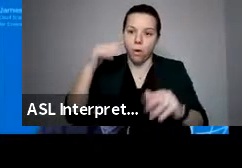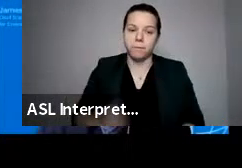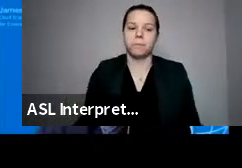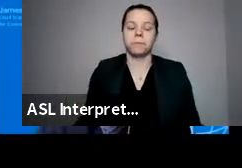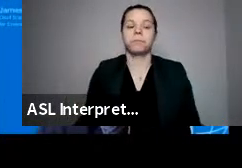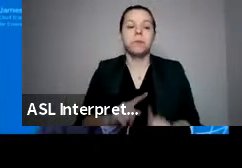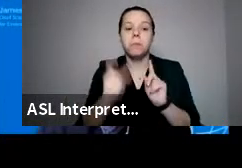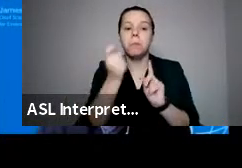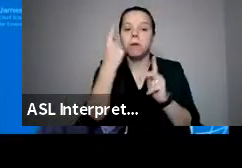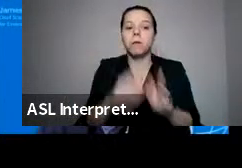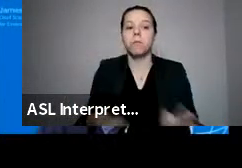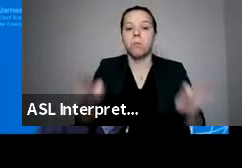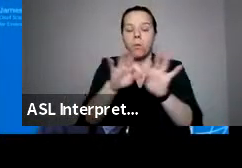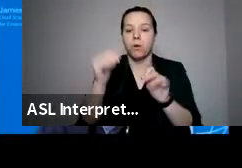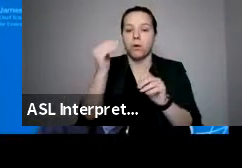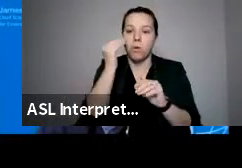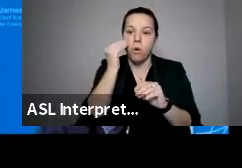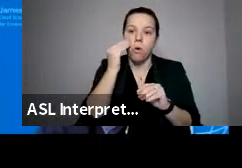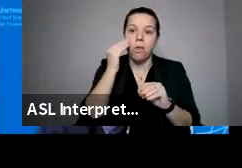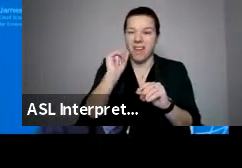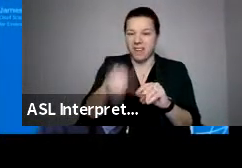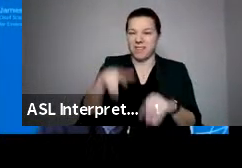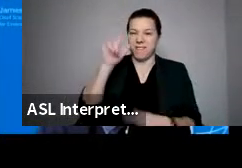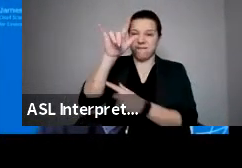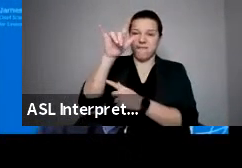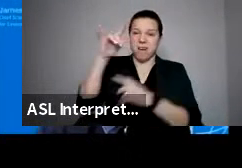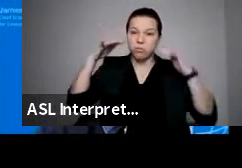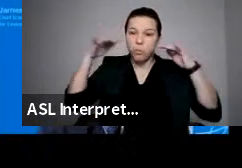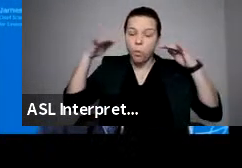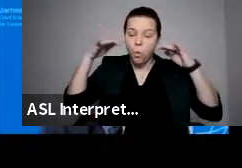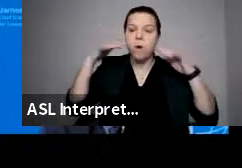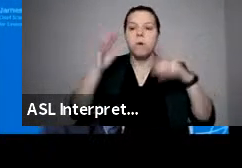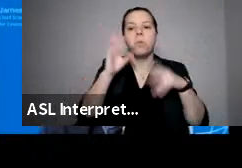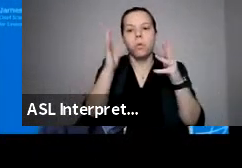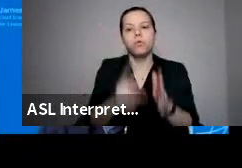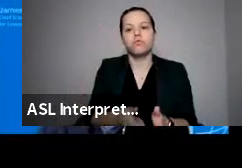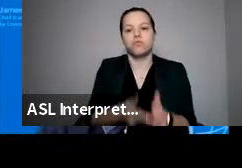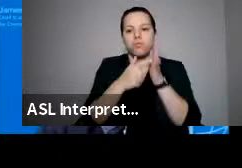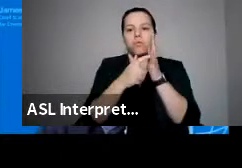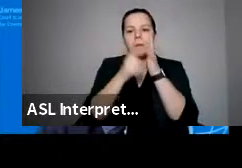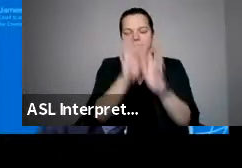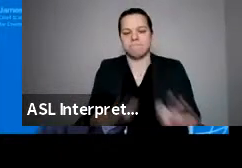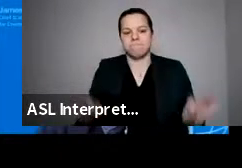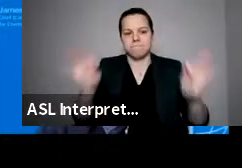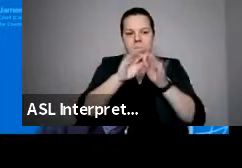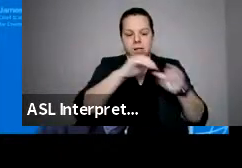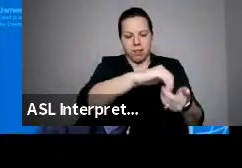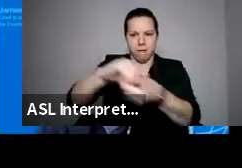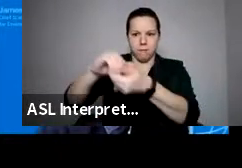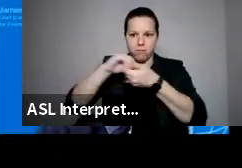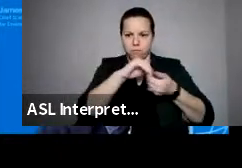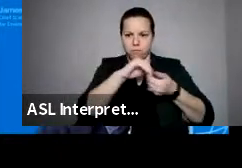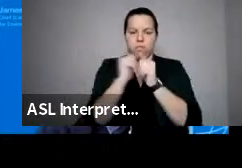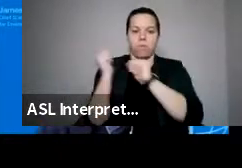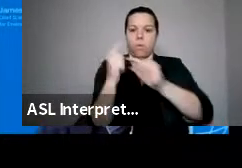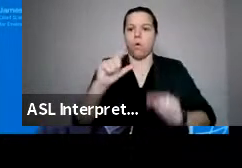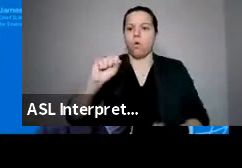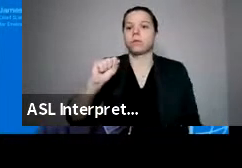us to know that addressing aviation noise will require meaningful collaboration among all aviation